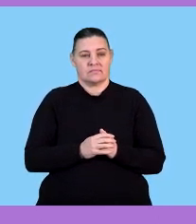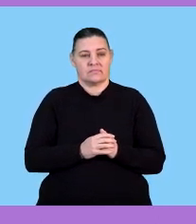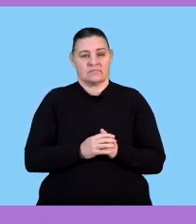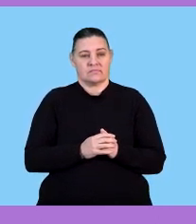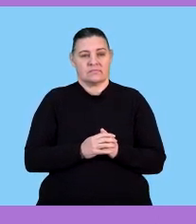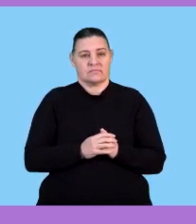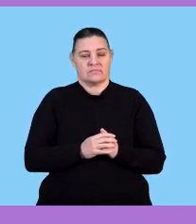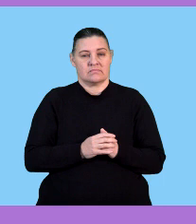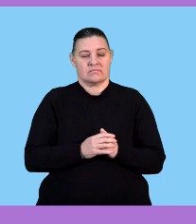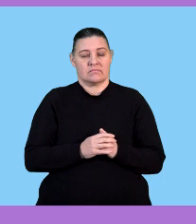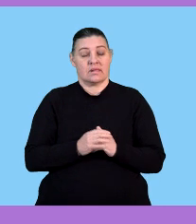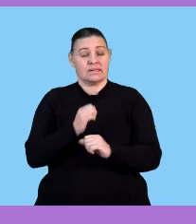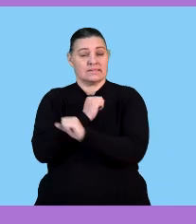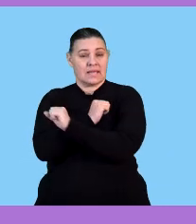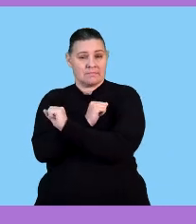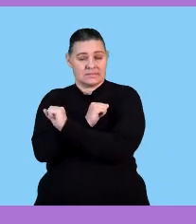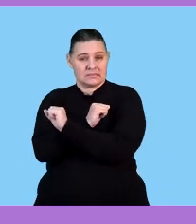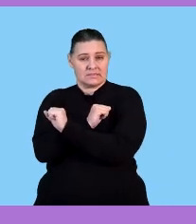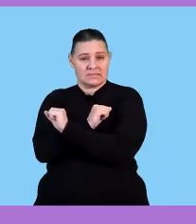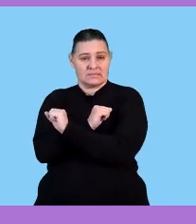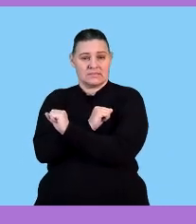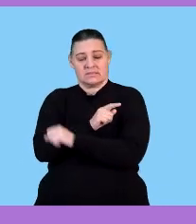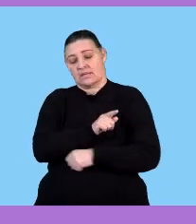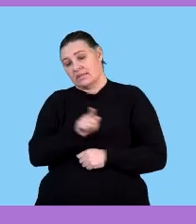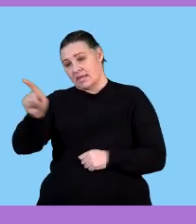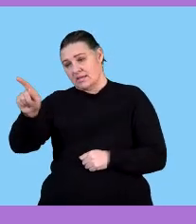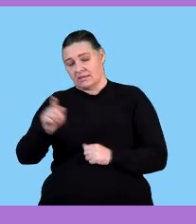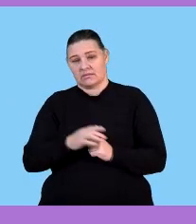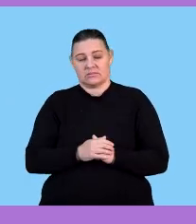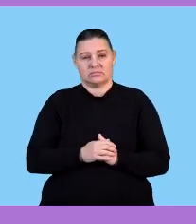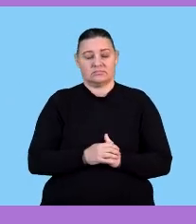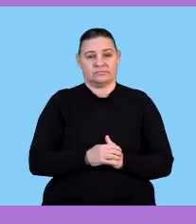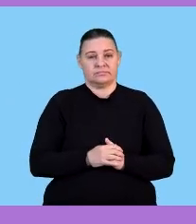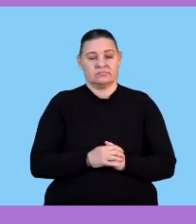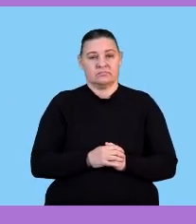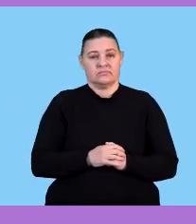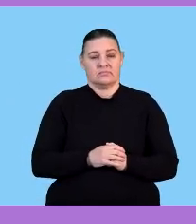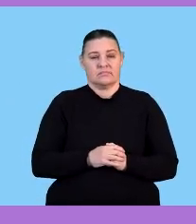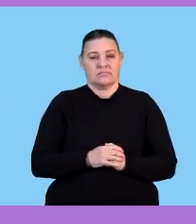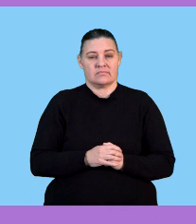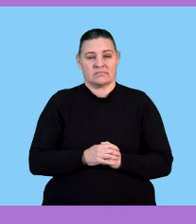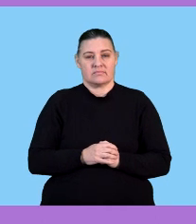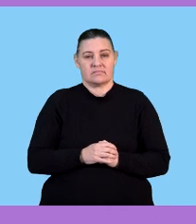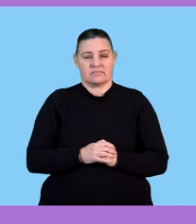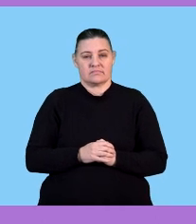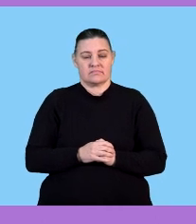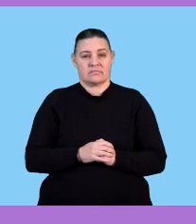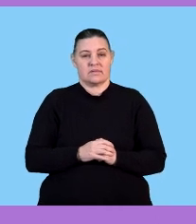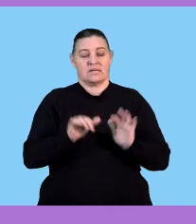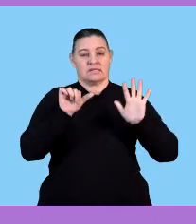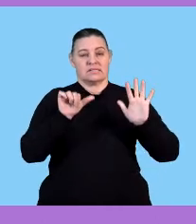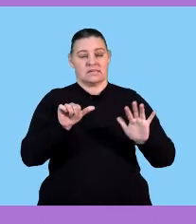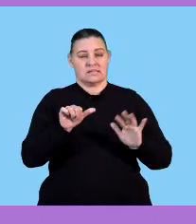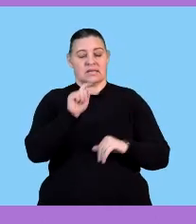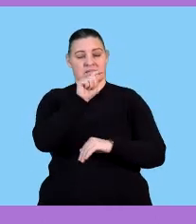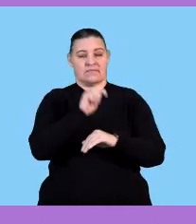get rid of that stuff. And we multiply that way. So 6